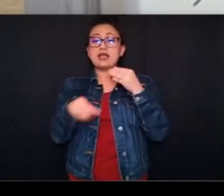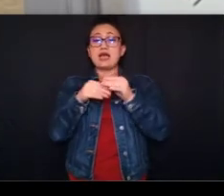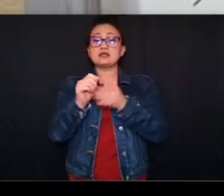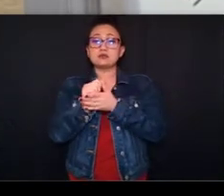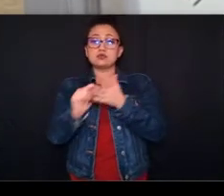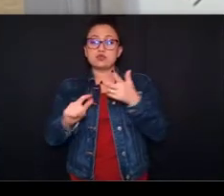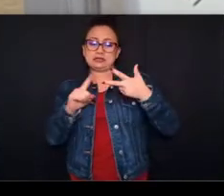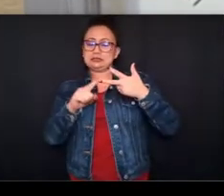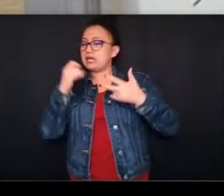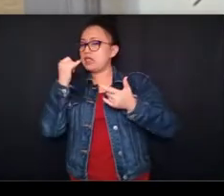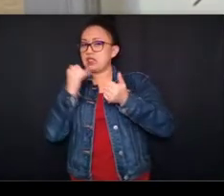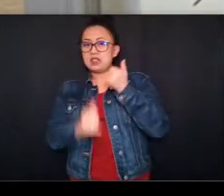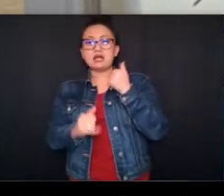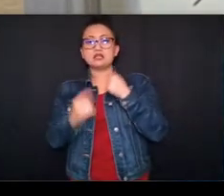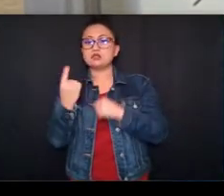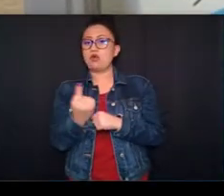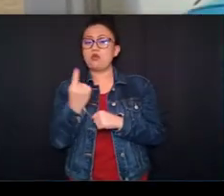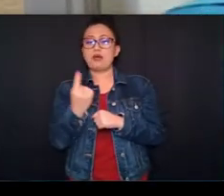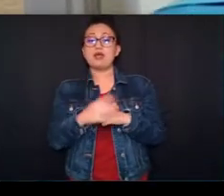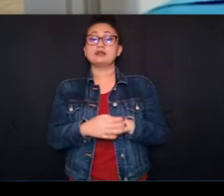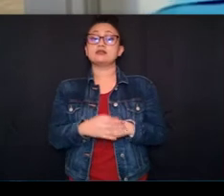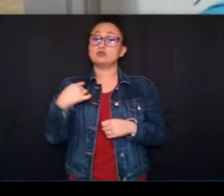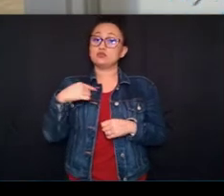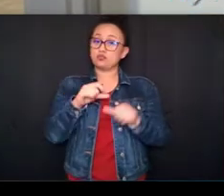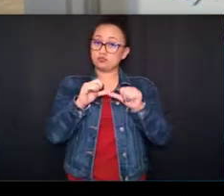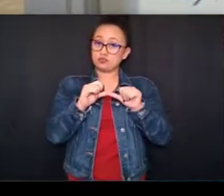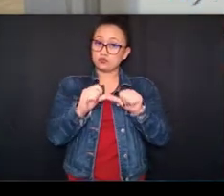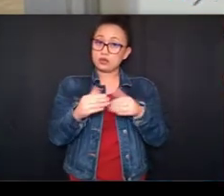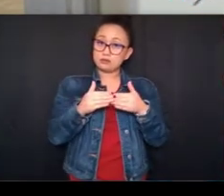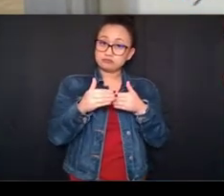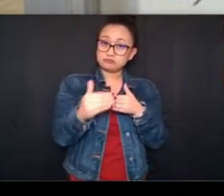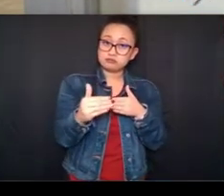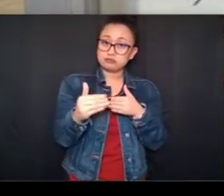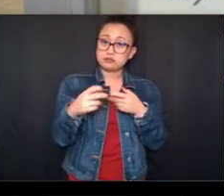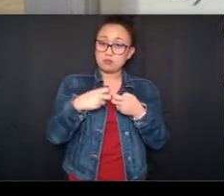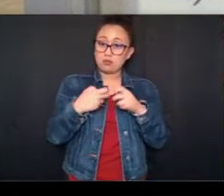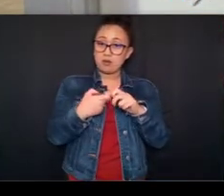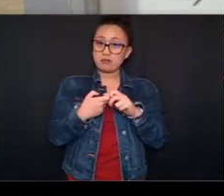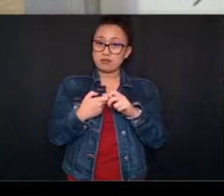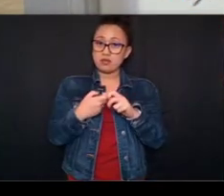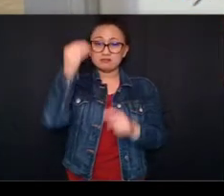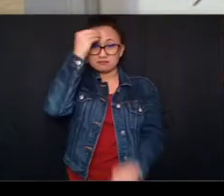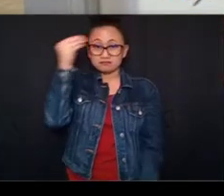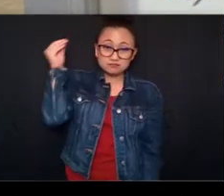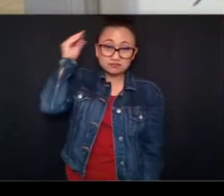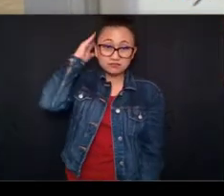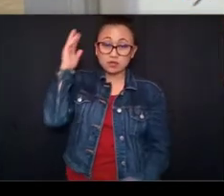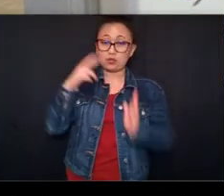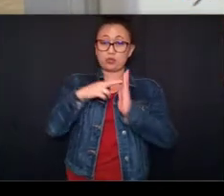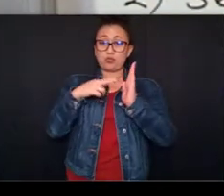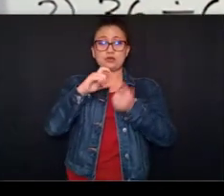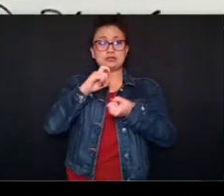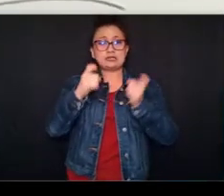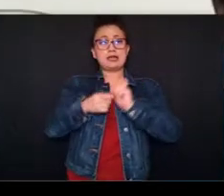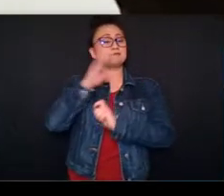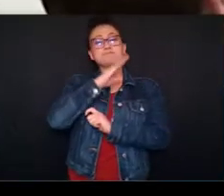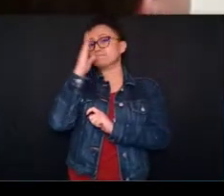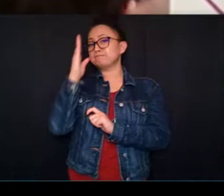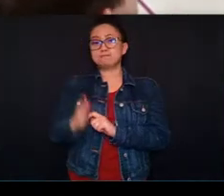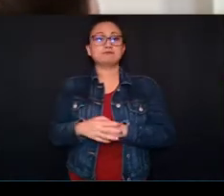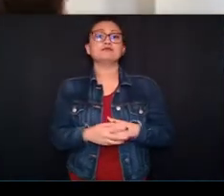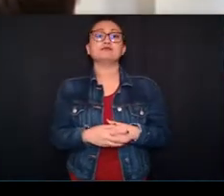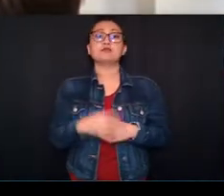last. So as we continue to work these problems, I want you to kind of keep that in mind, because those rules are never going to change in math. You're always going to